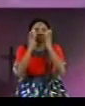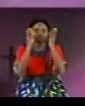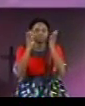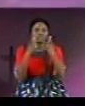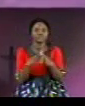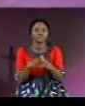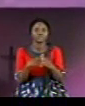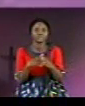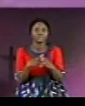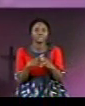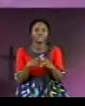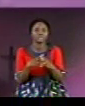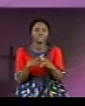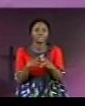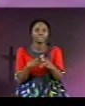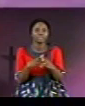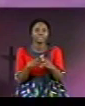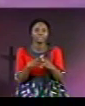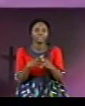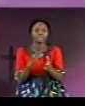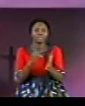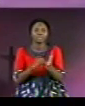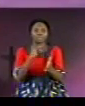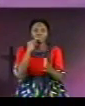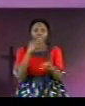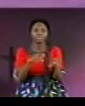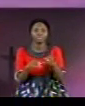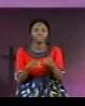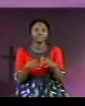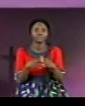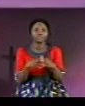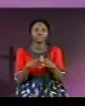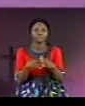Shout. It is done.